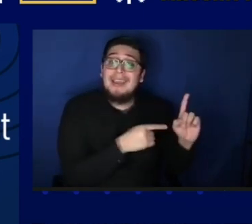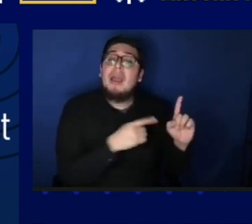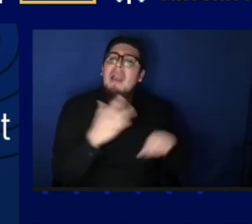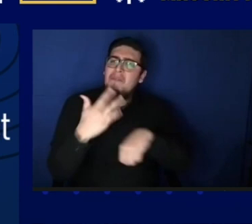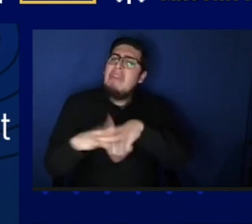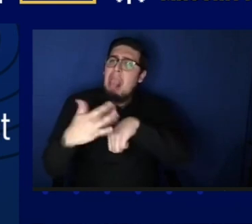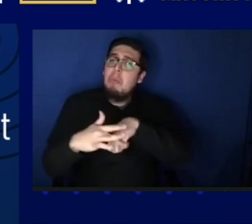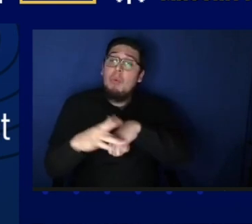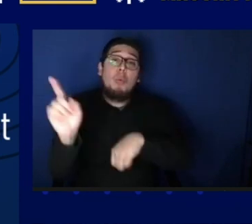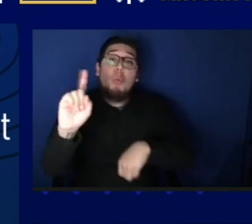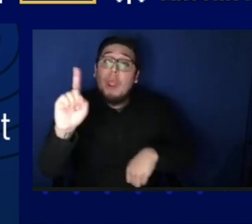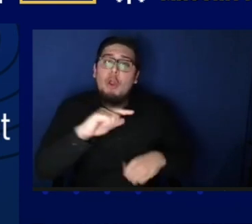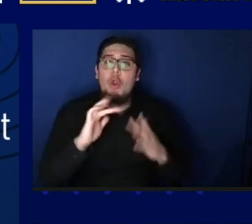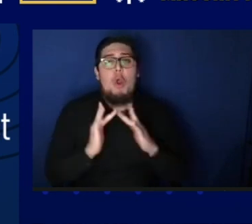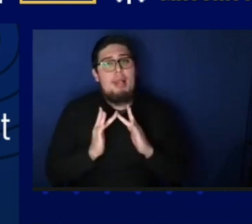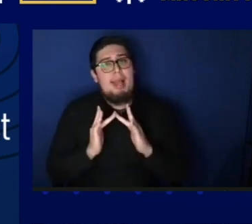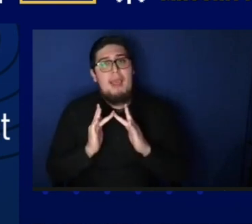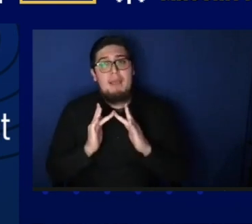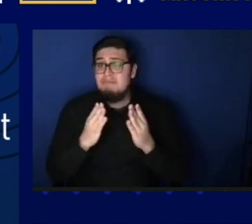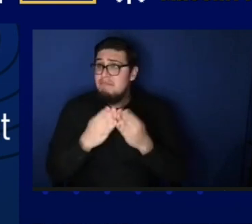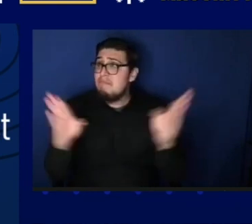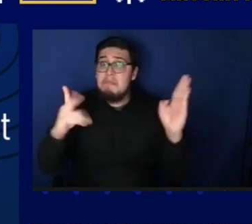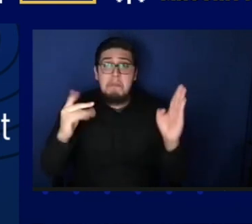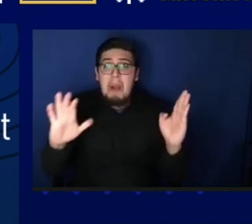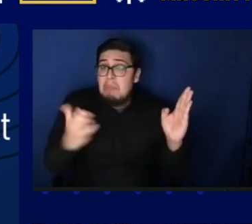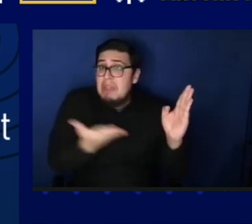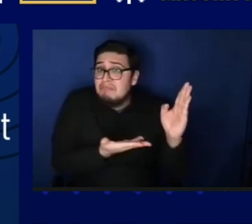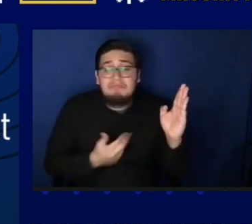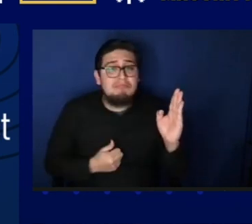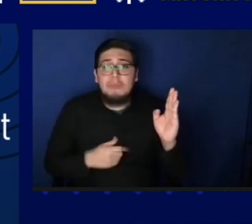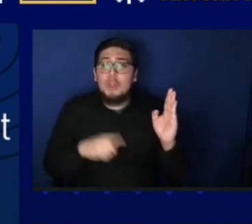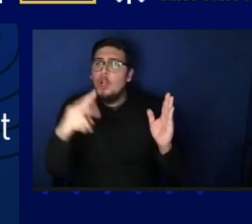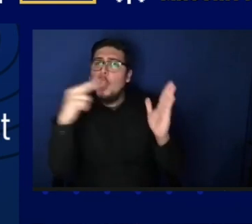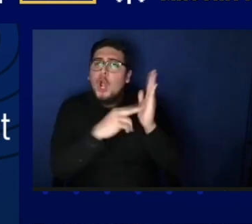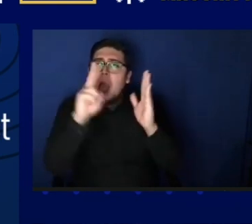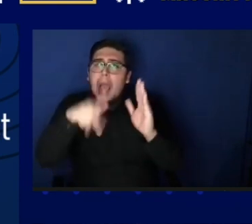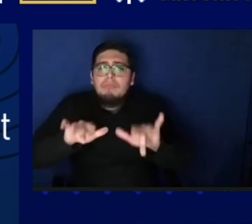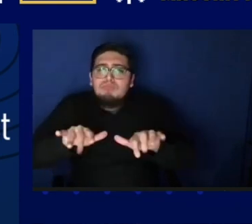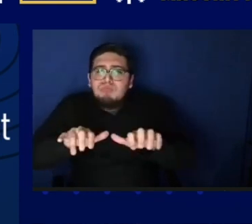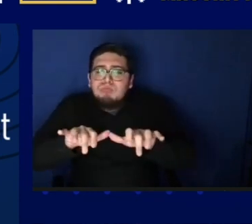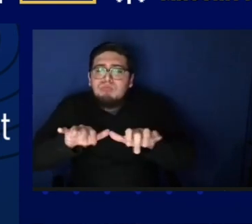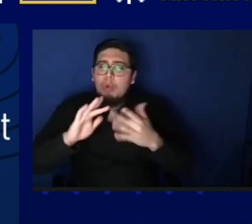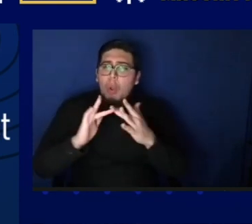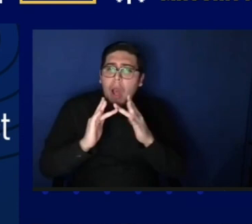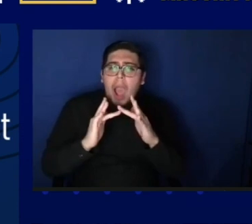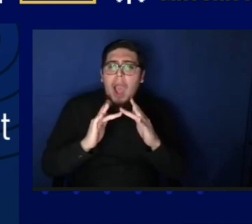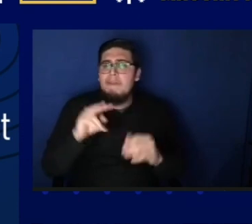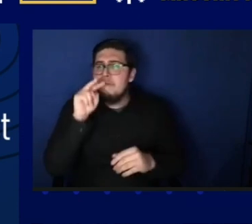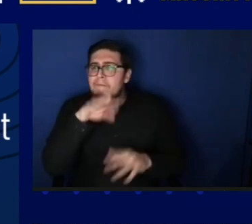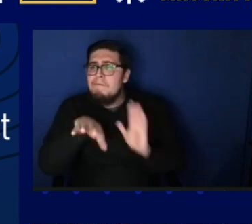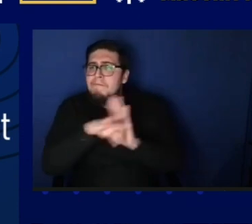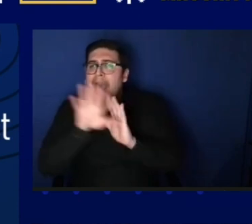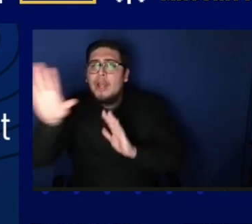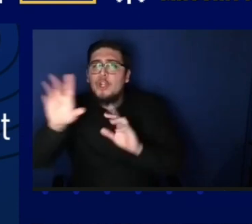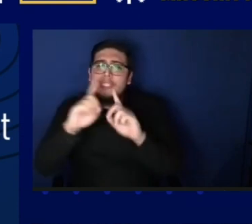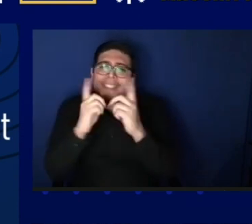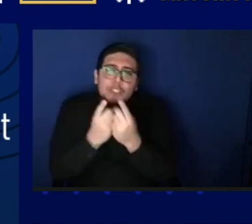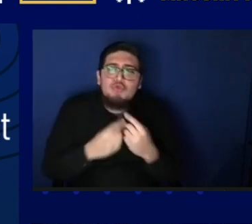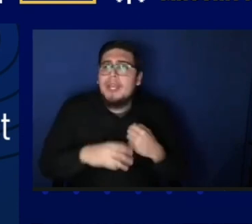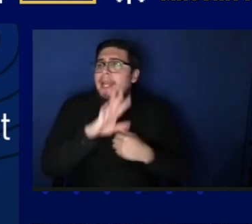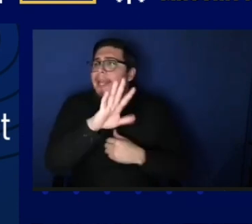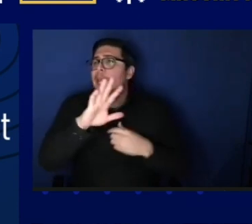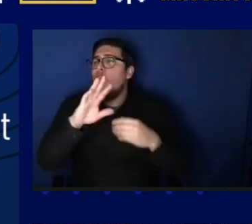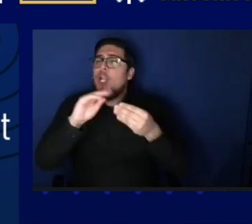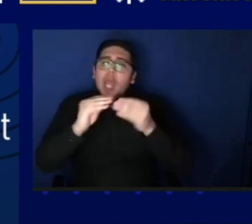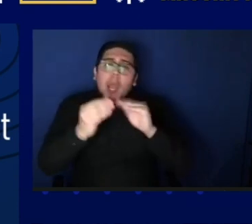thing is when you look them up online, find their in-district scheduler information or their number to call or